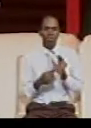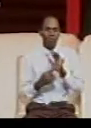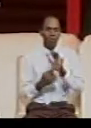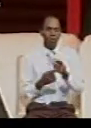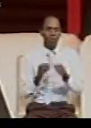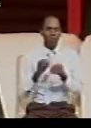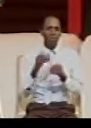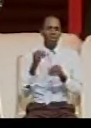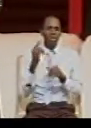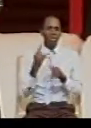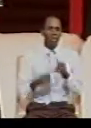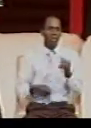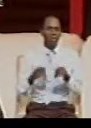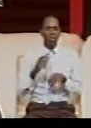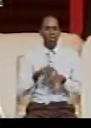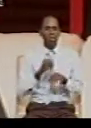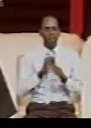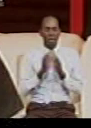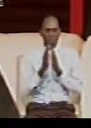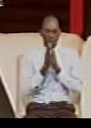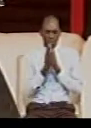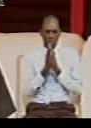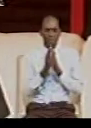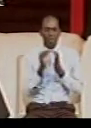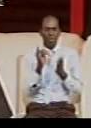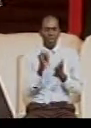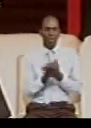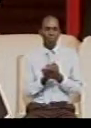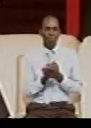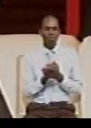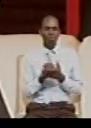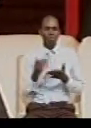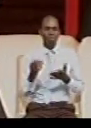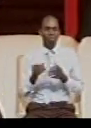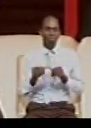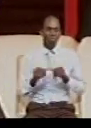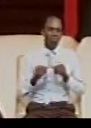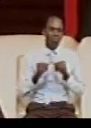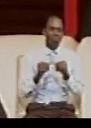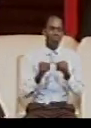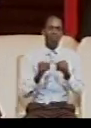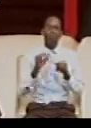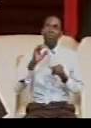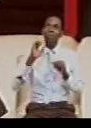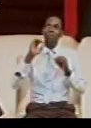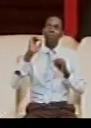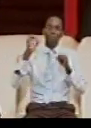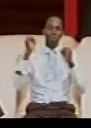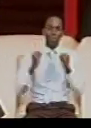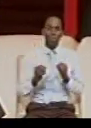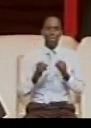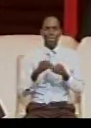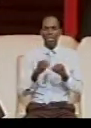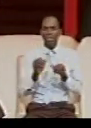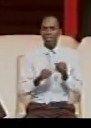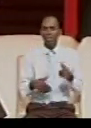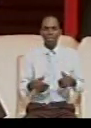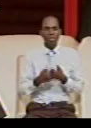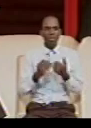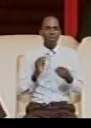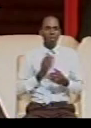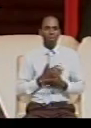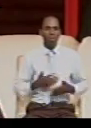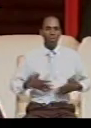time. I pray that power, sustaining power, in every challenge of our lives, will